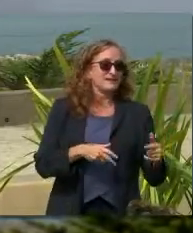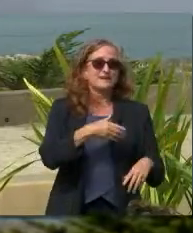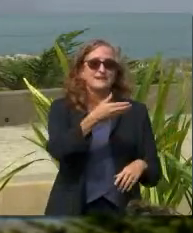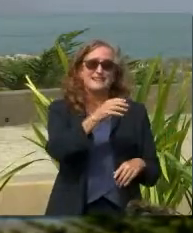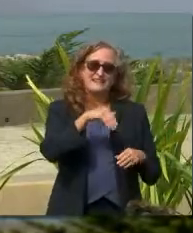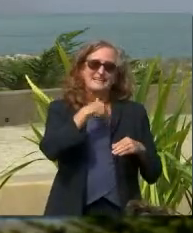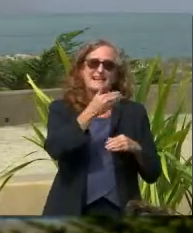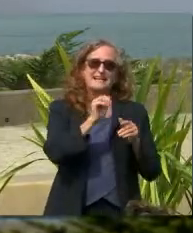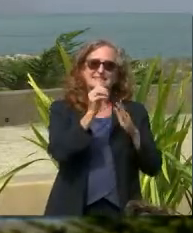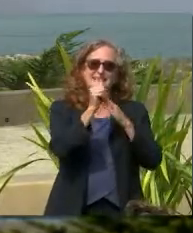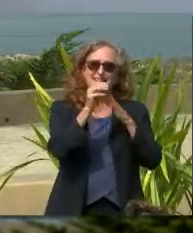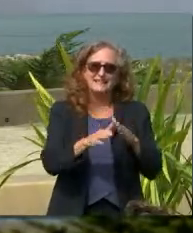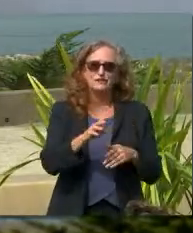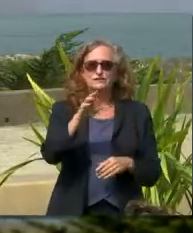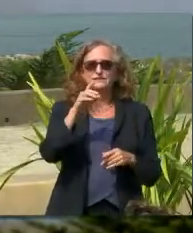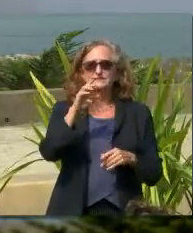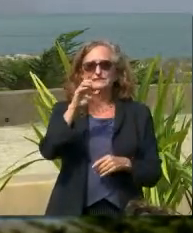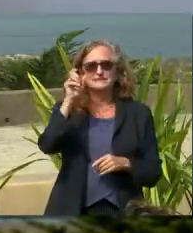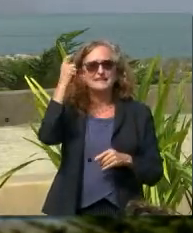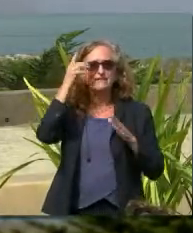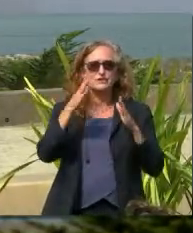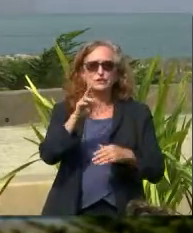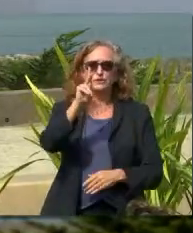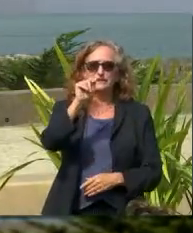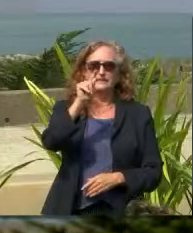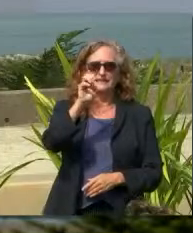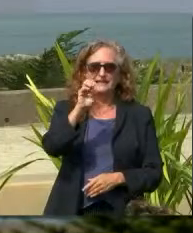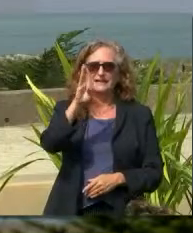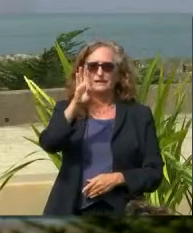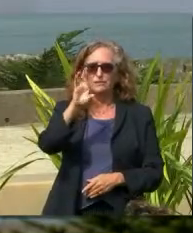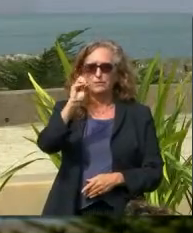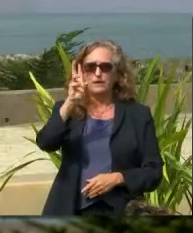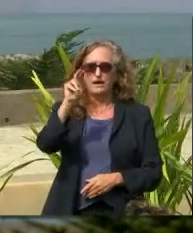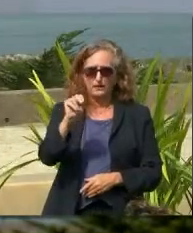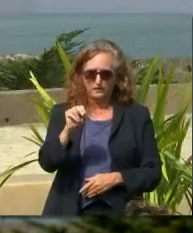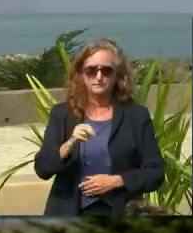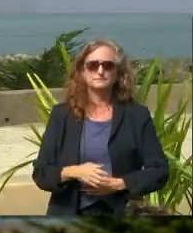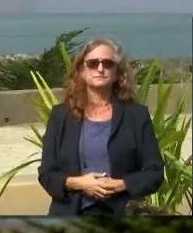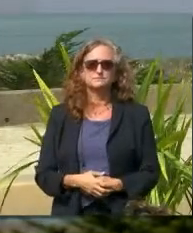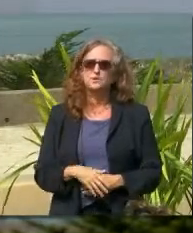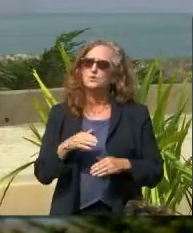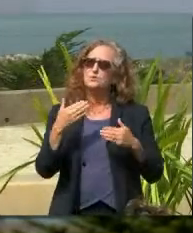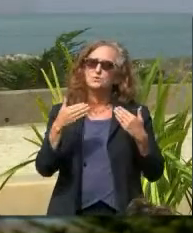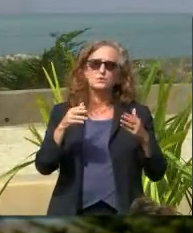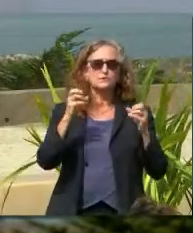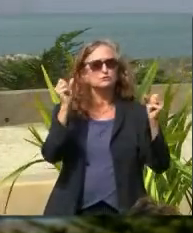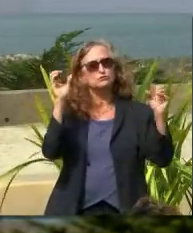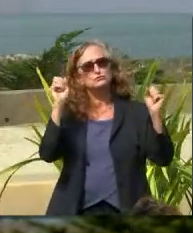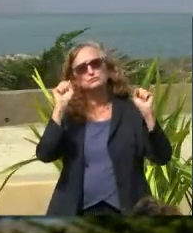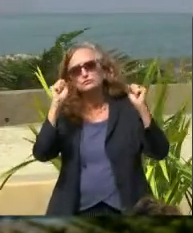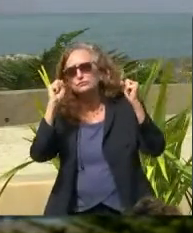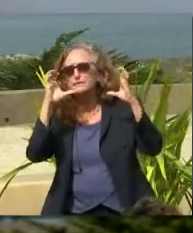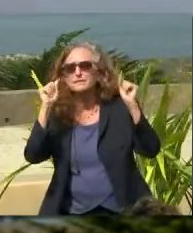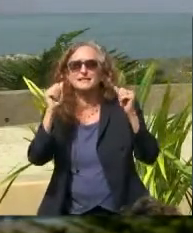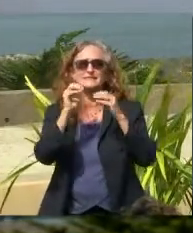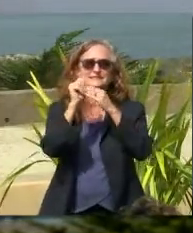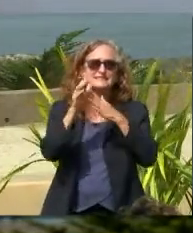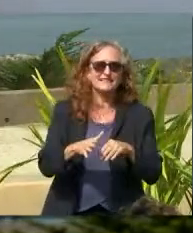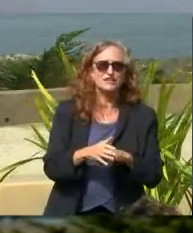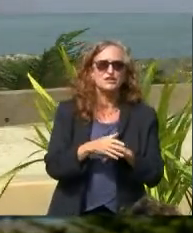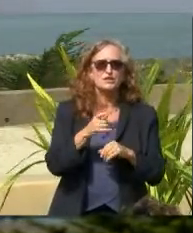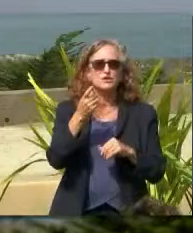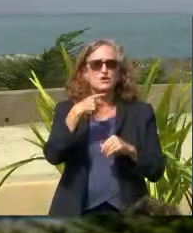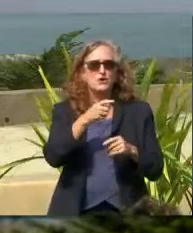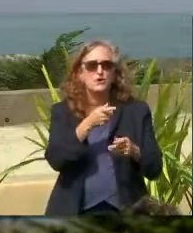Coast, Governor Kate Brown. And Governor Kate Brown has been a super leader. We have poached some ideas from her